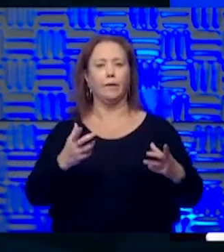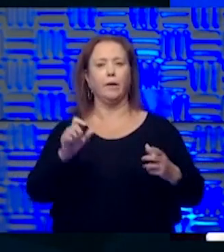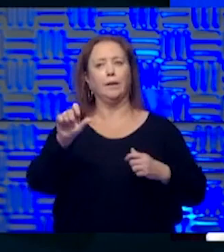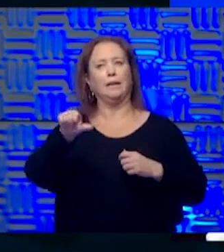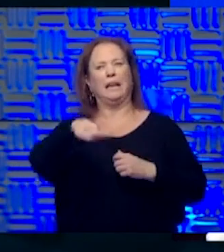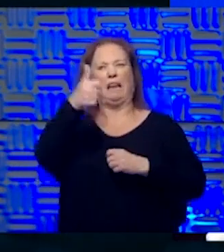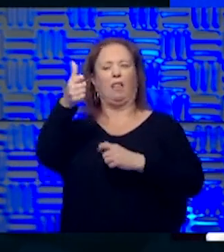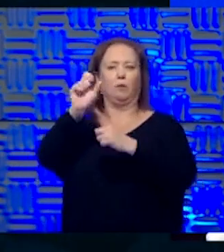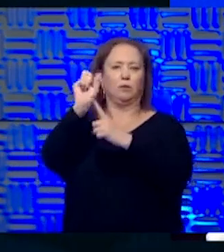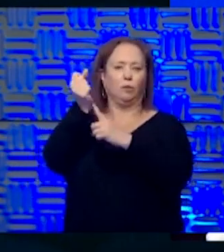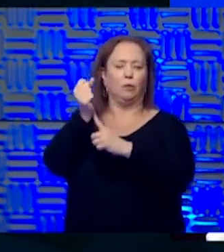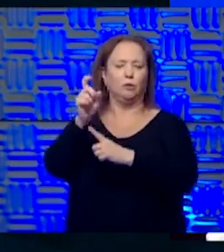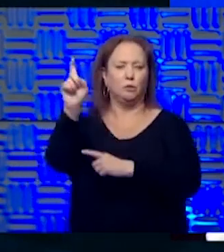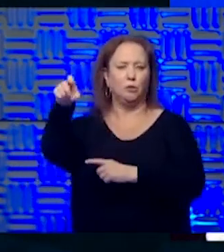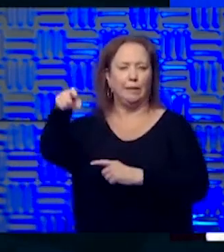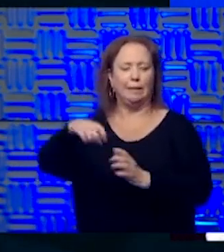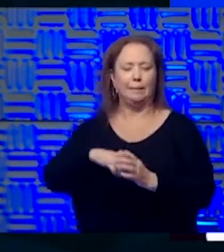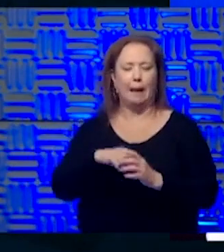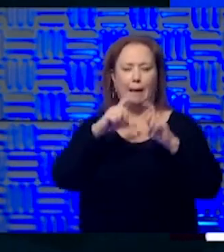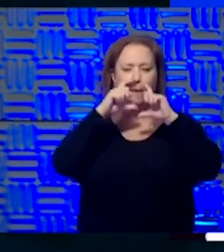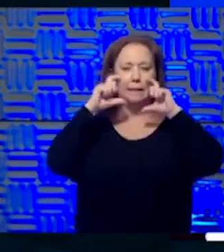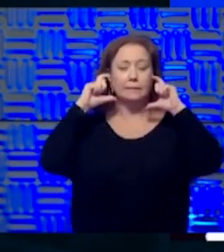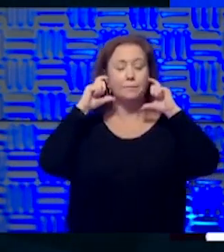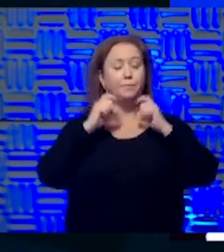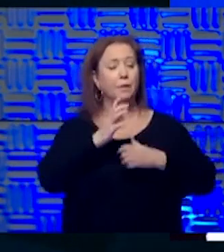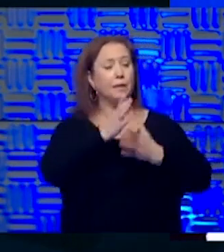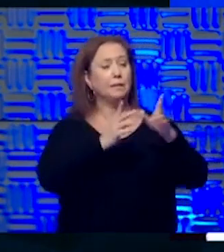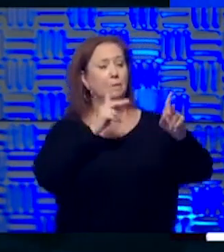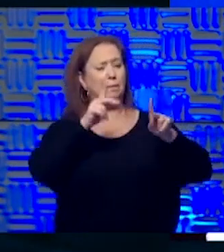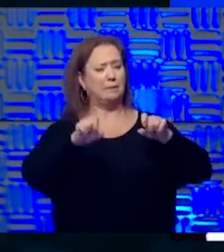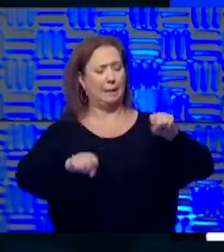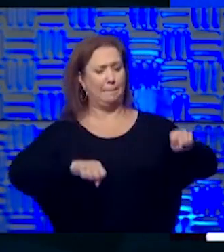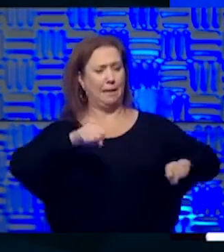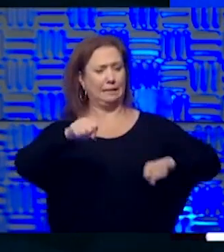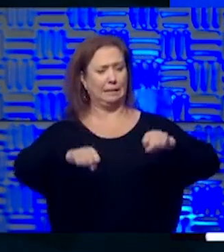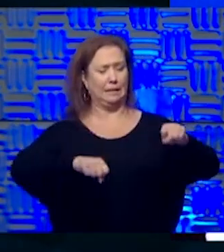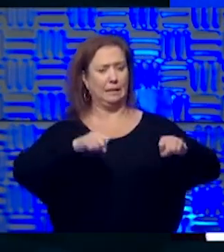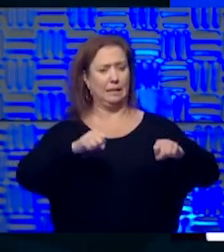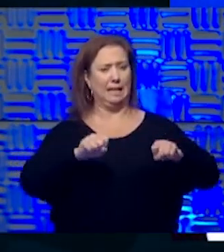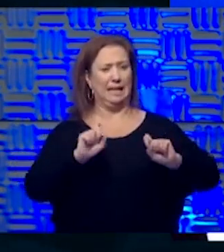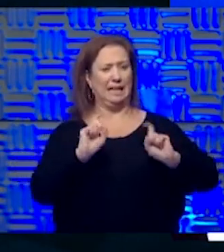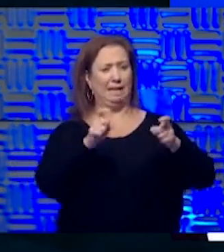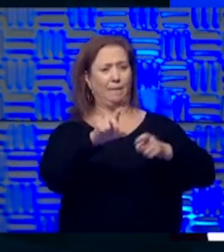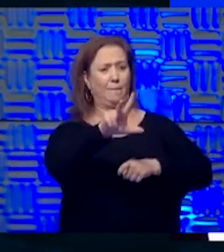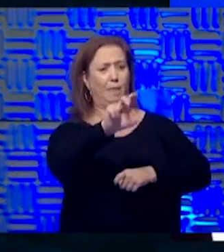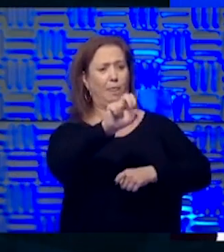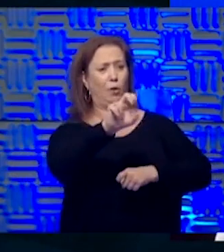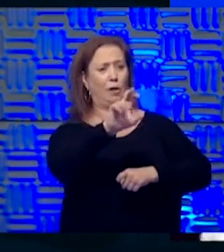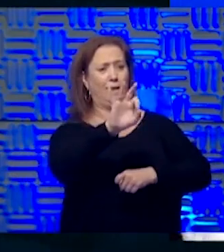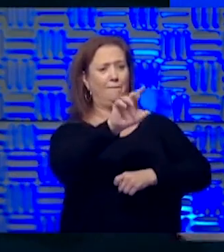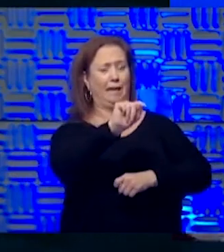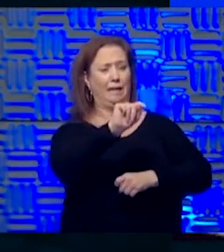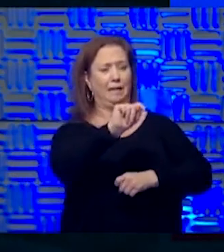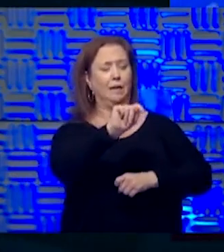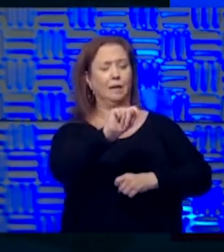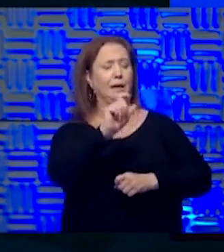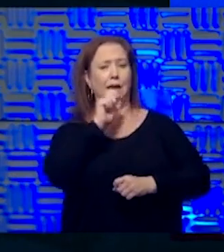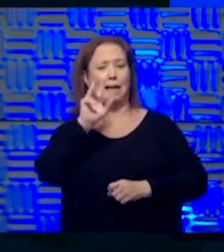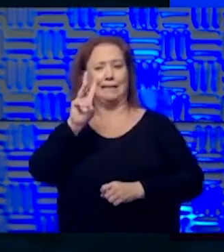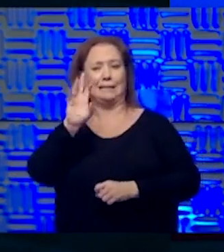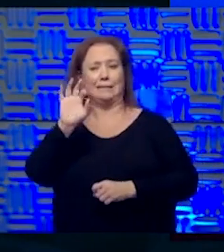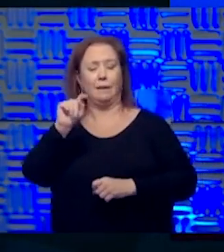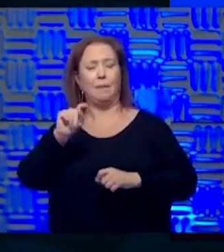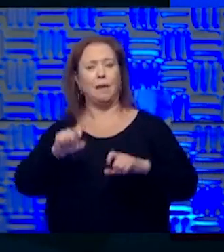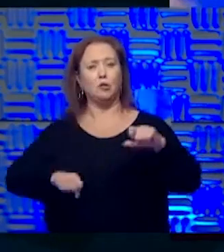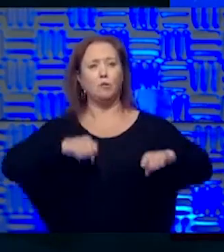other situations would be. And so, Dana, some people have said that bicyclists, you should give them 30 feet instead of 6 feet because they're traveling